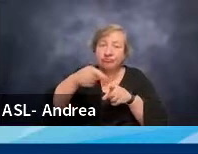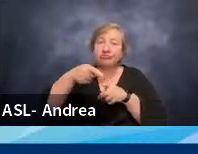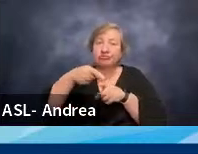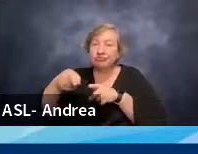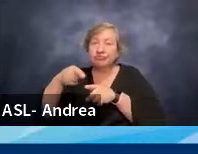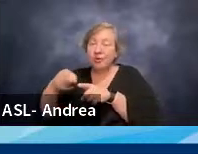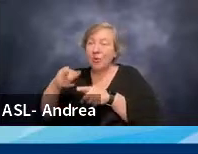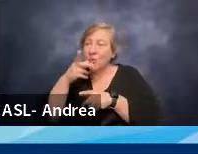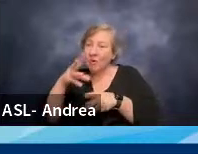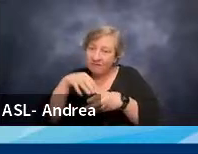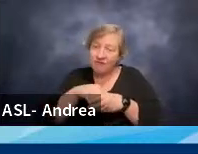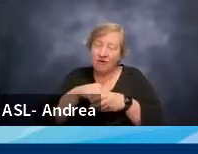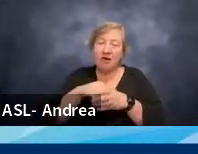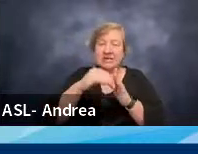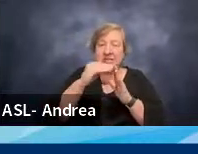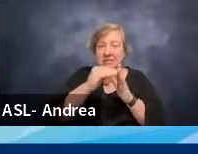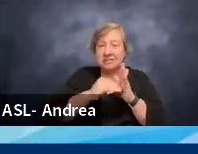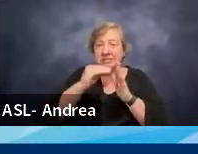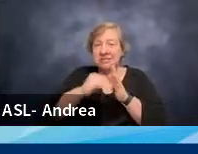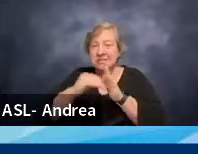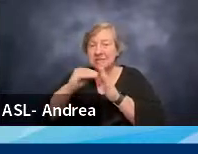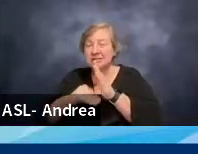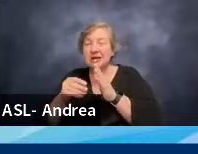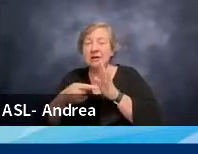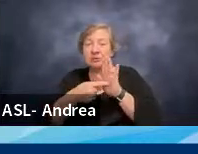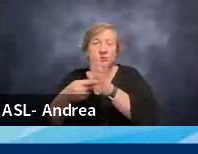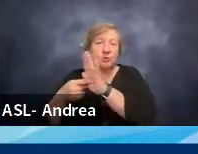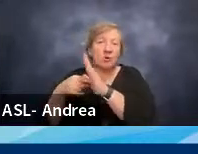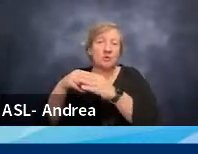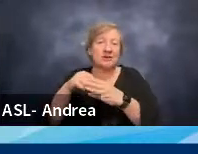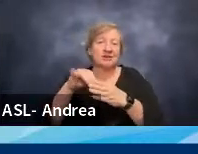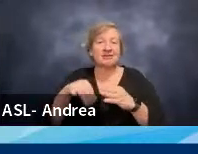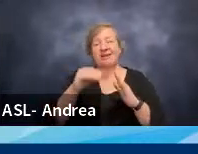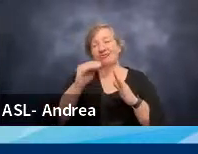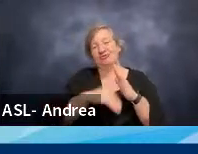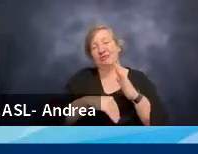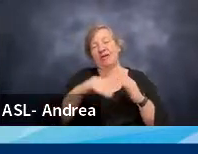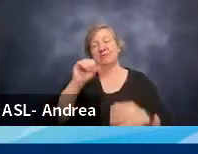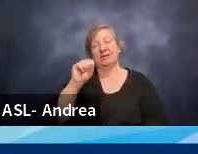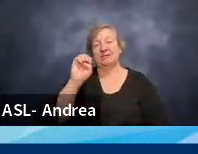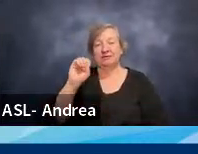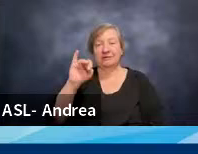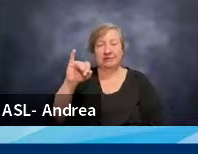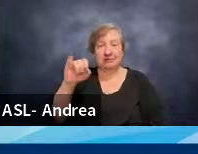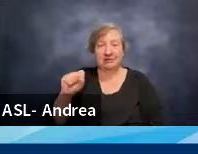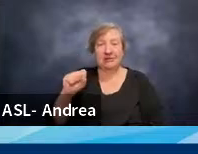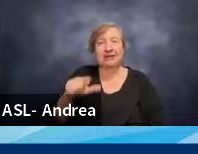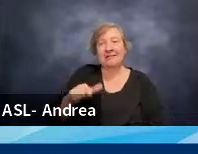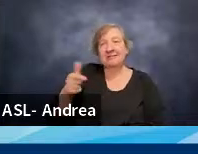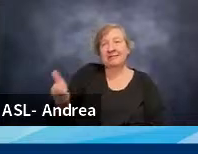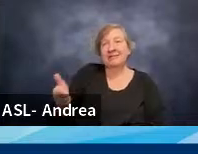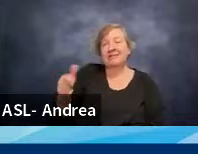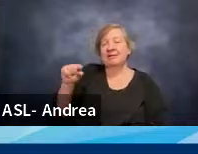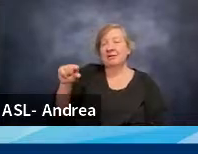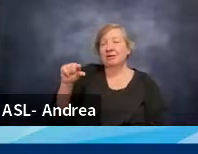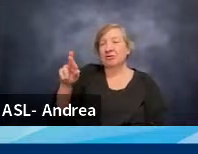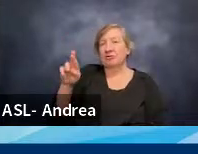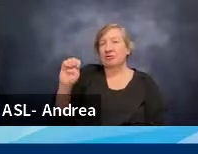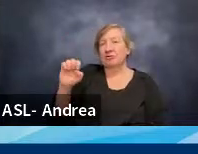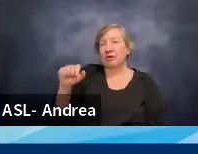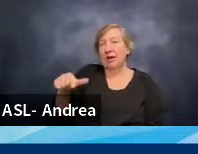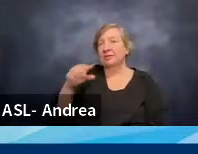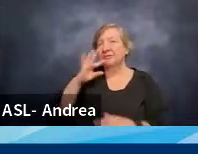supplemental EIS. And so I'll pass the torch over to Greg to talk a little bit about our public